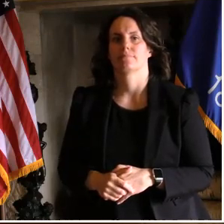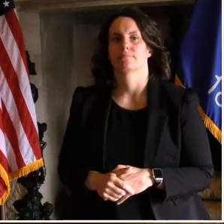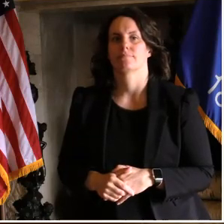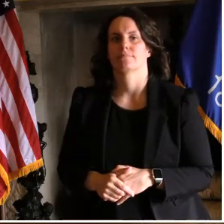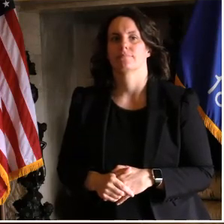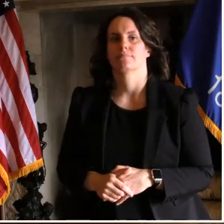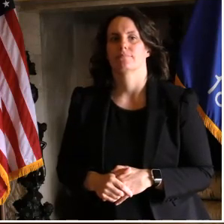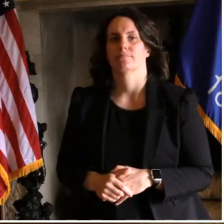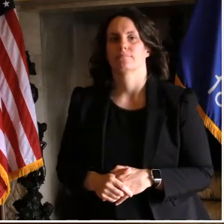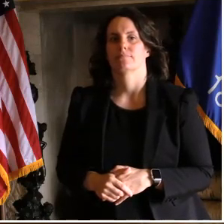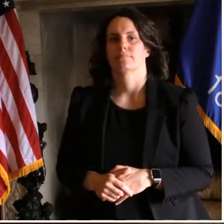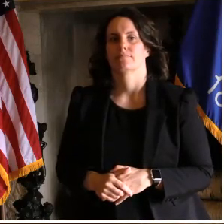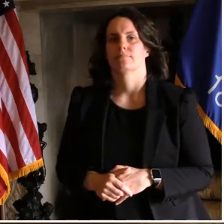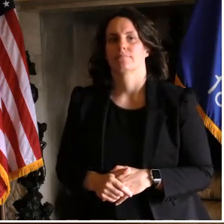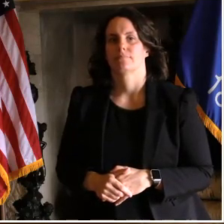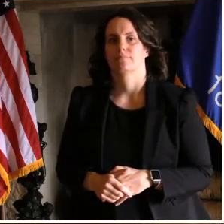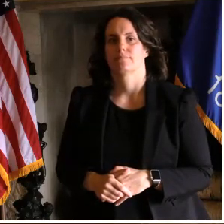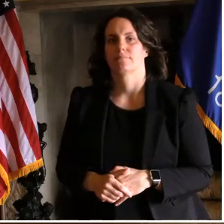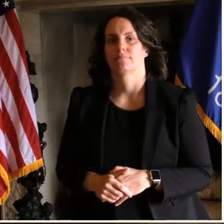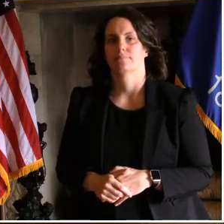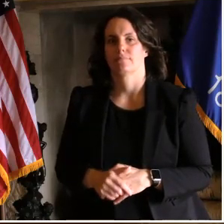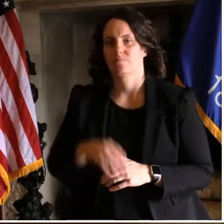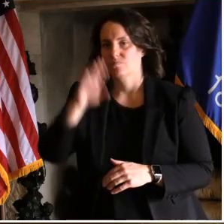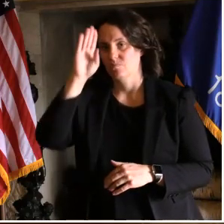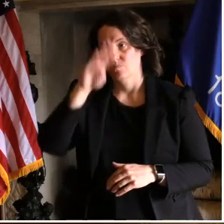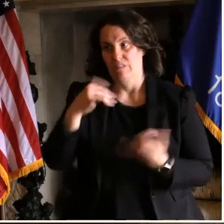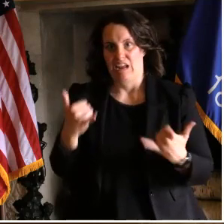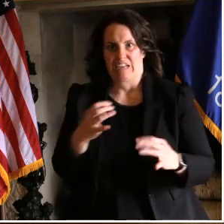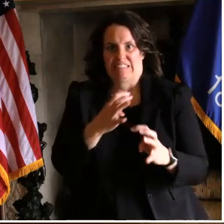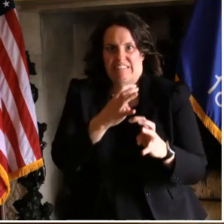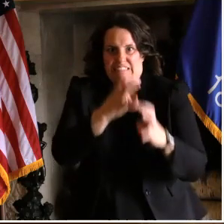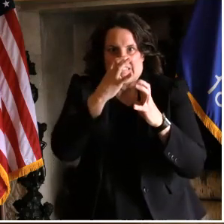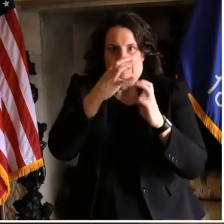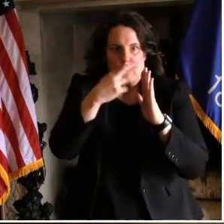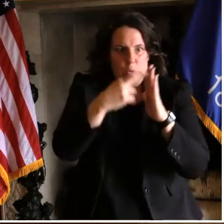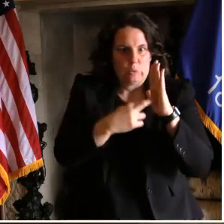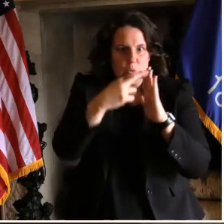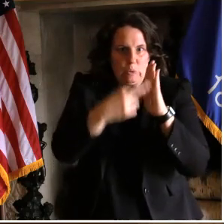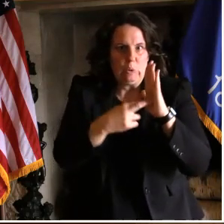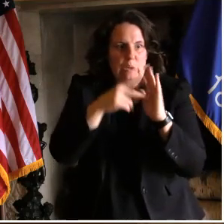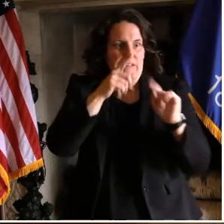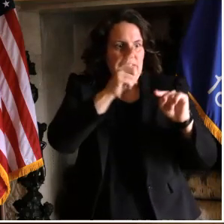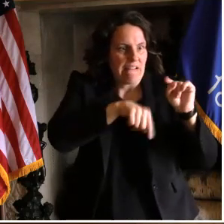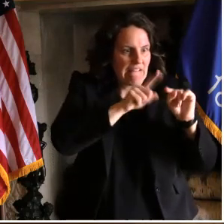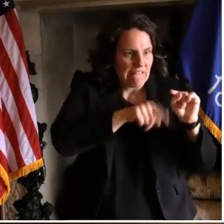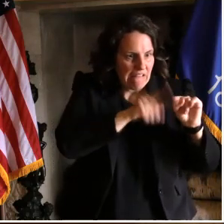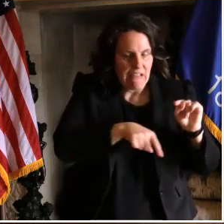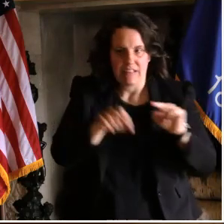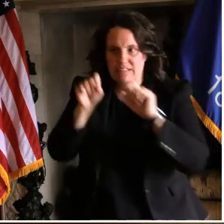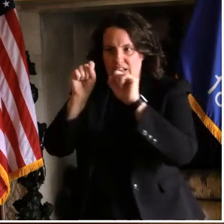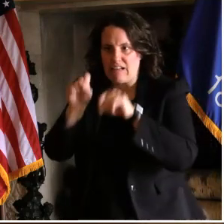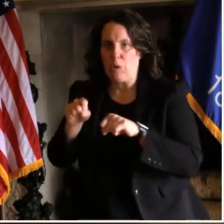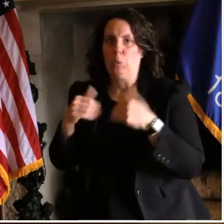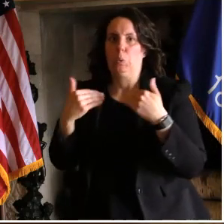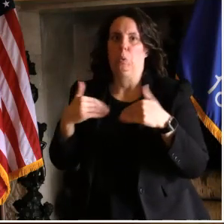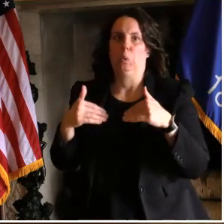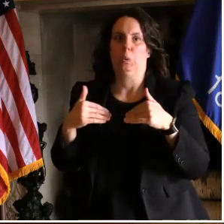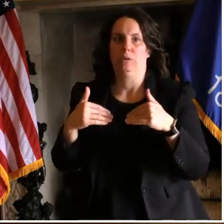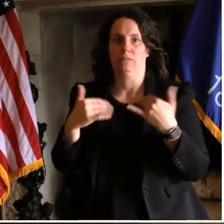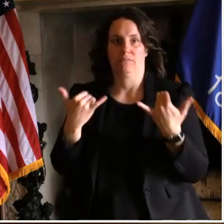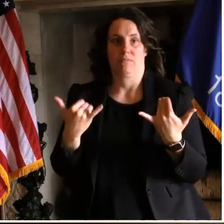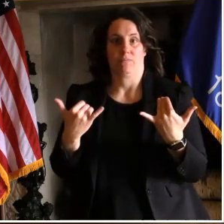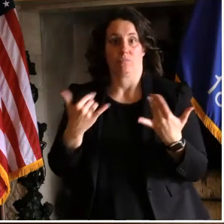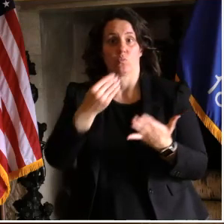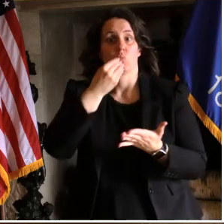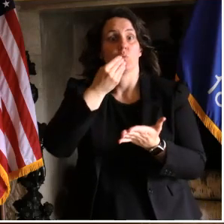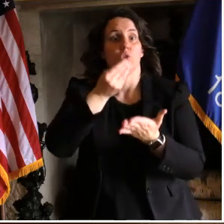getting more and more strict in terms of what people can do. Over the weekend, though, even at the current situation, grocery stores were packed. And I've heard from a